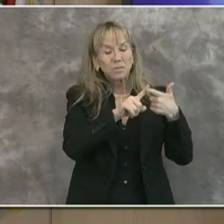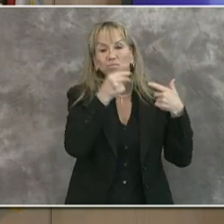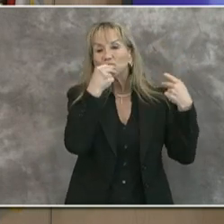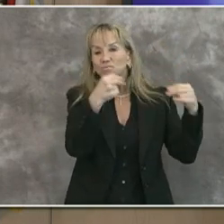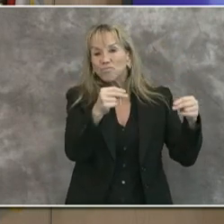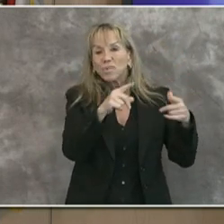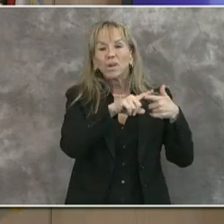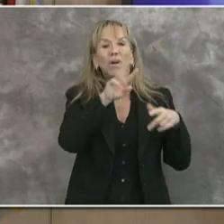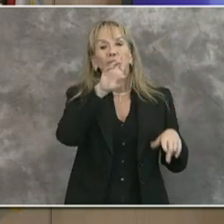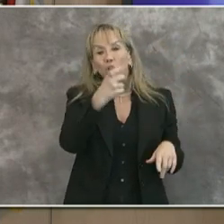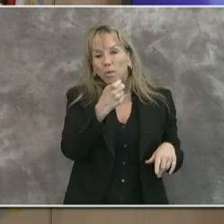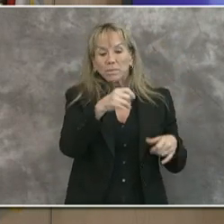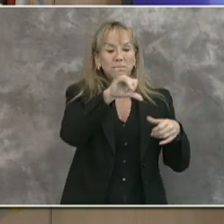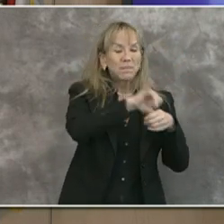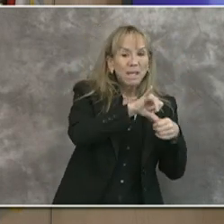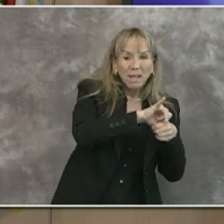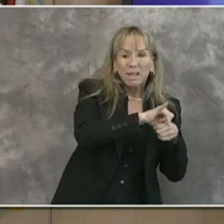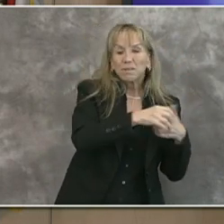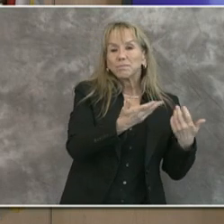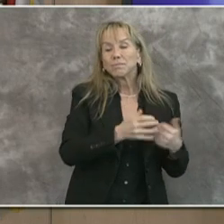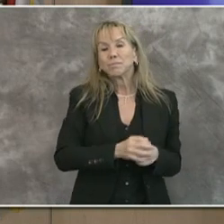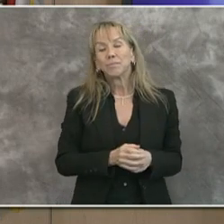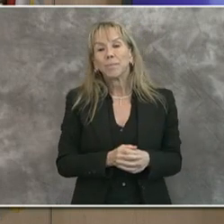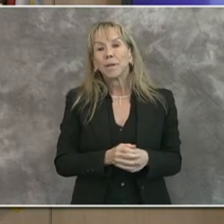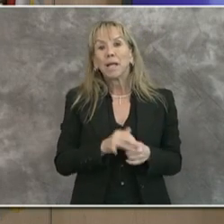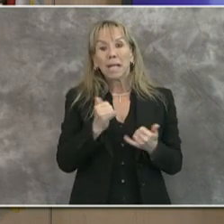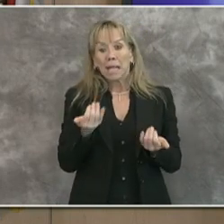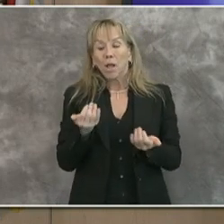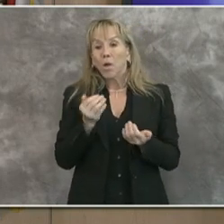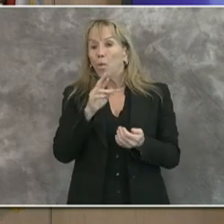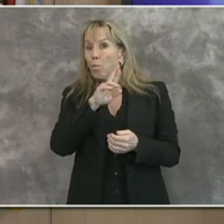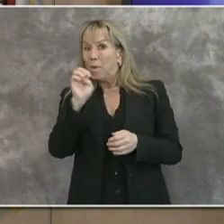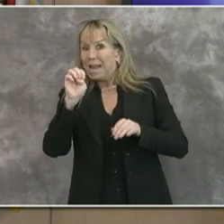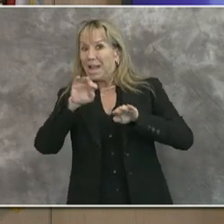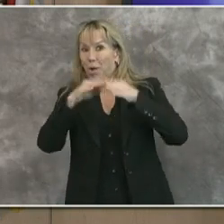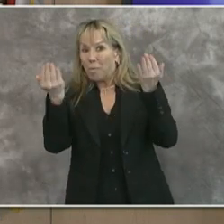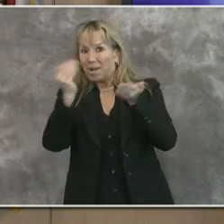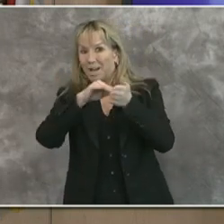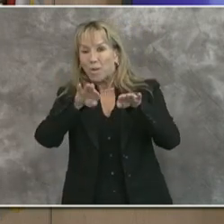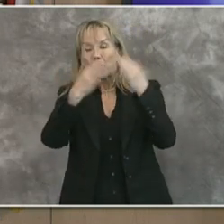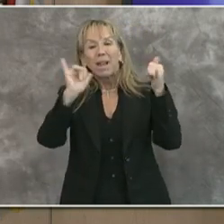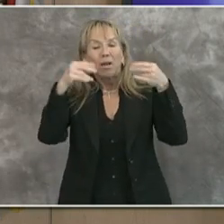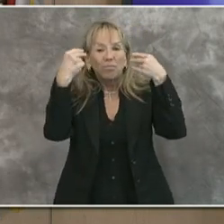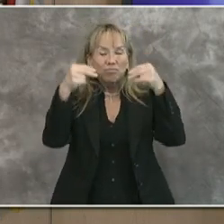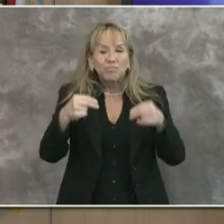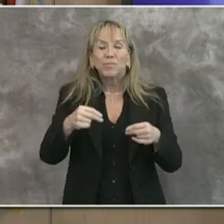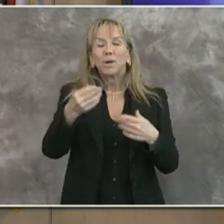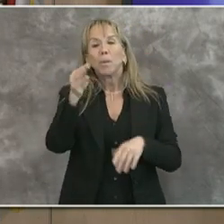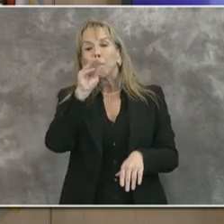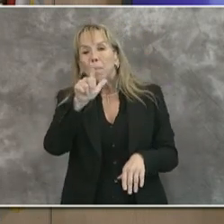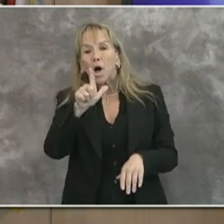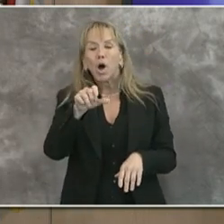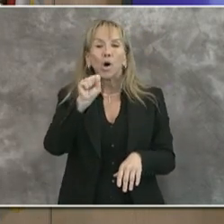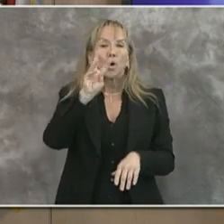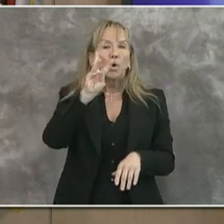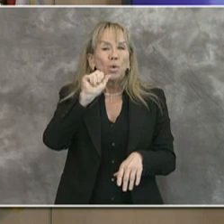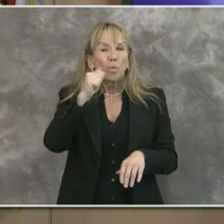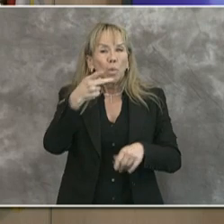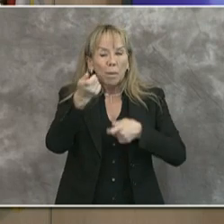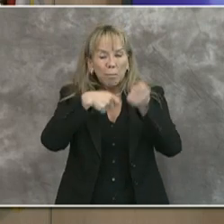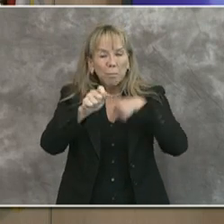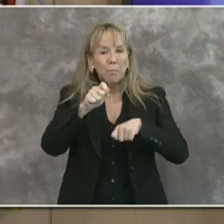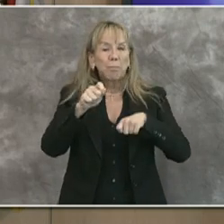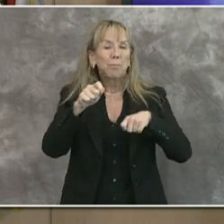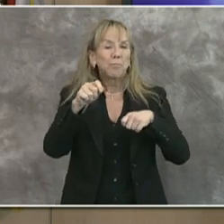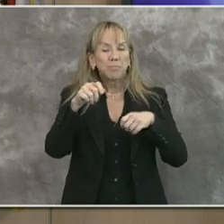stores, pharmacies, gas stations. The reopened businesses include things like retail and mall swap meets, manufacturing and